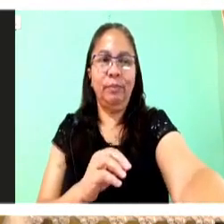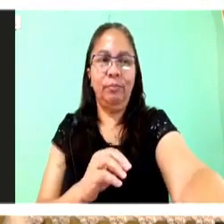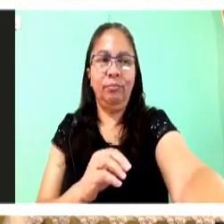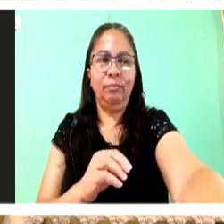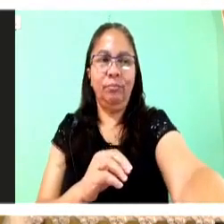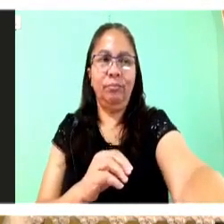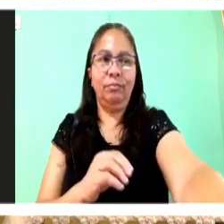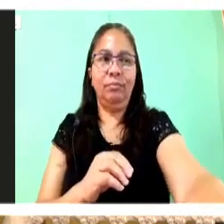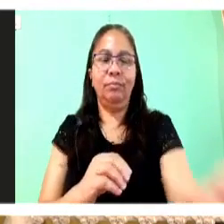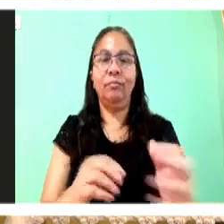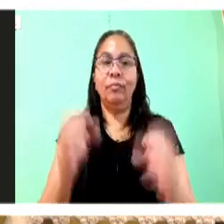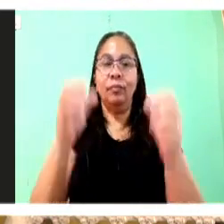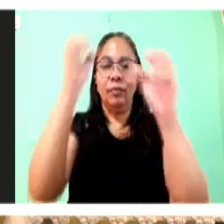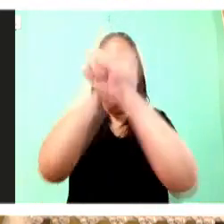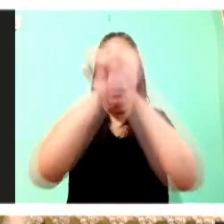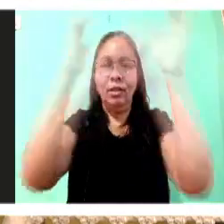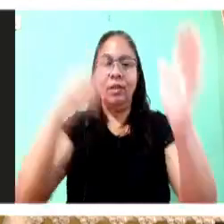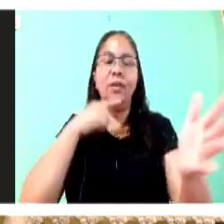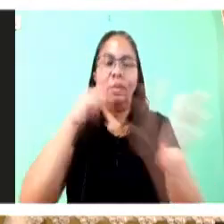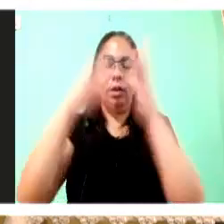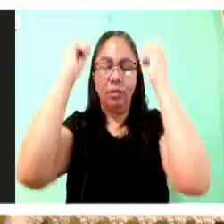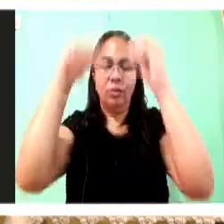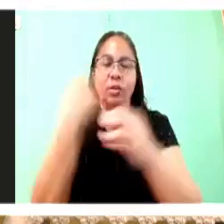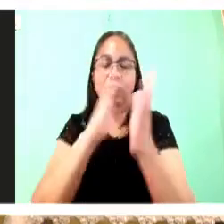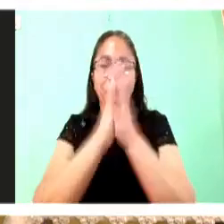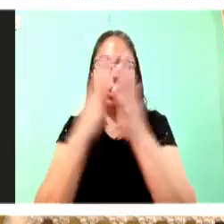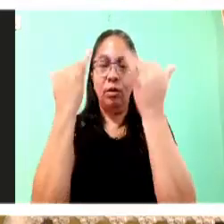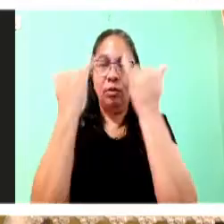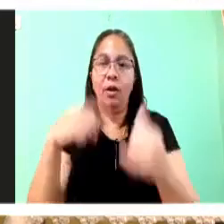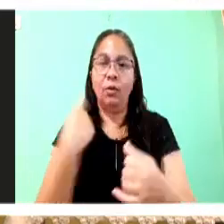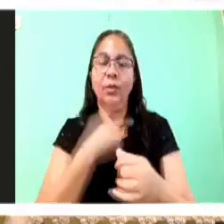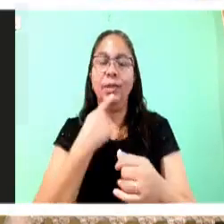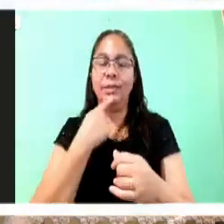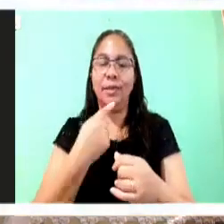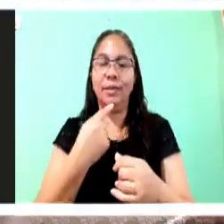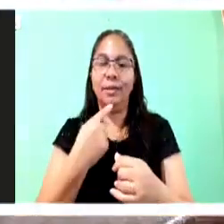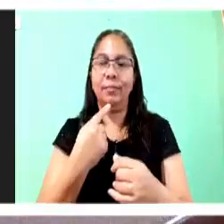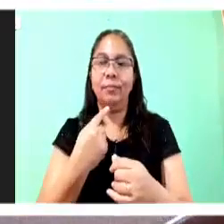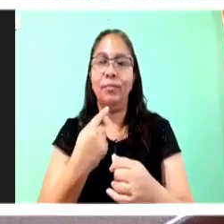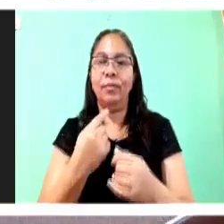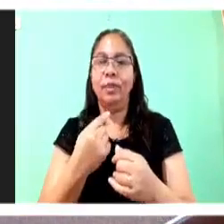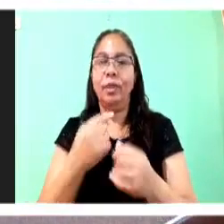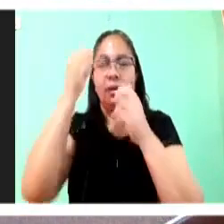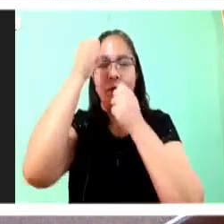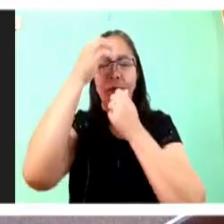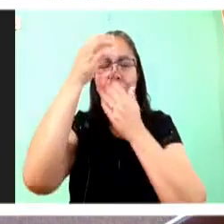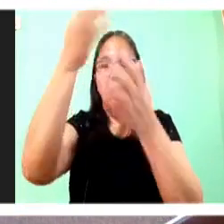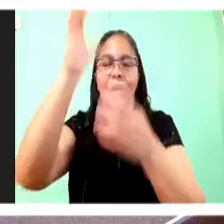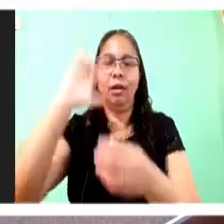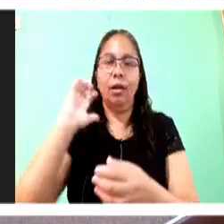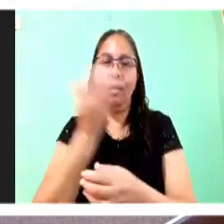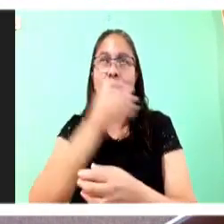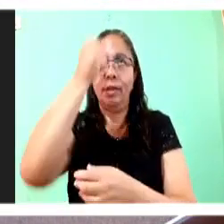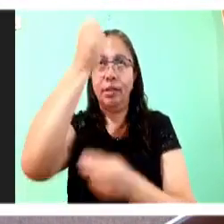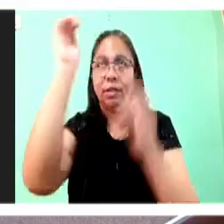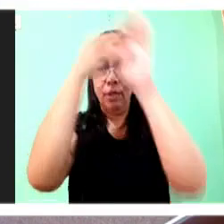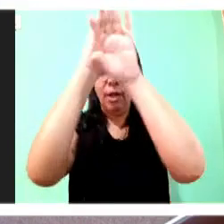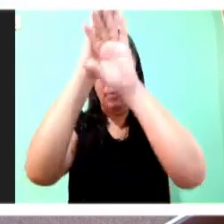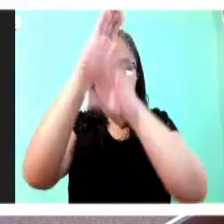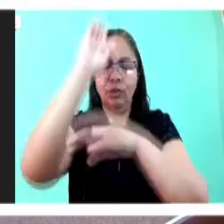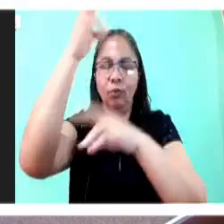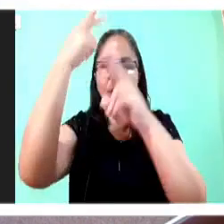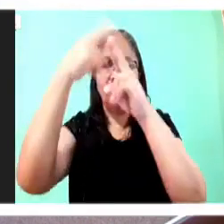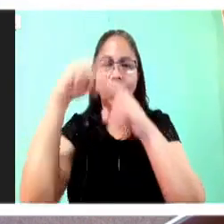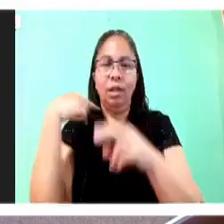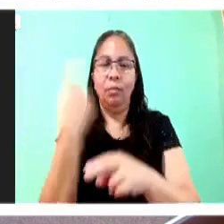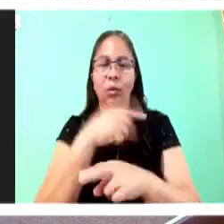At the Savior's command, and formed by divine teaching, we dare to say, Our Father, who art in heaven, hallowed